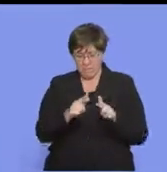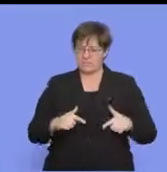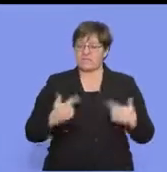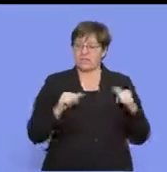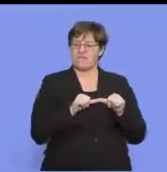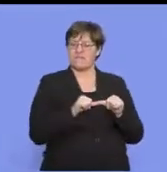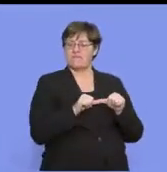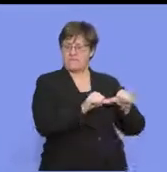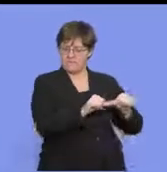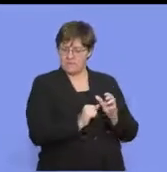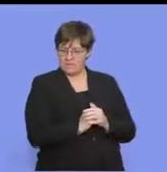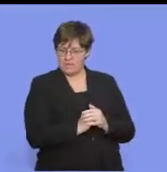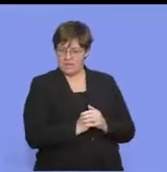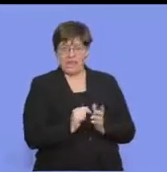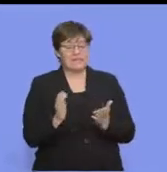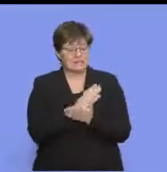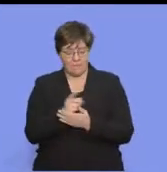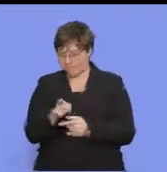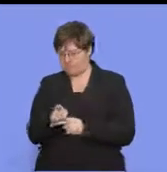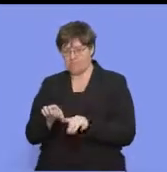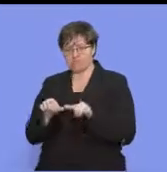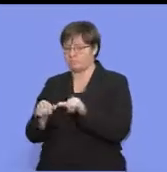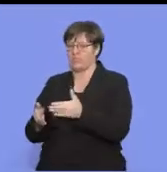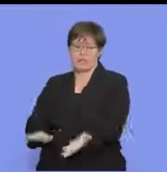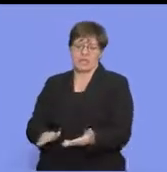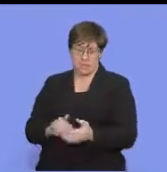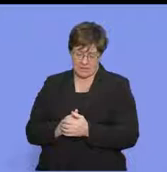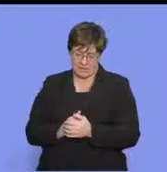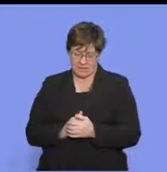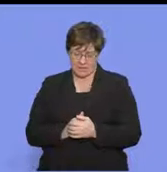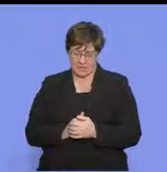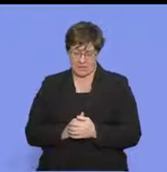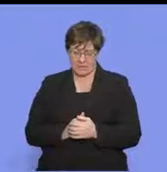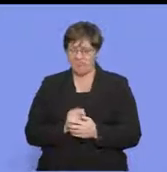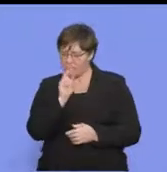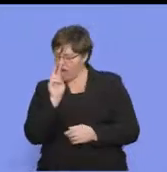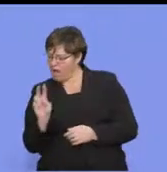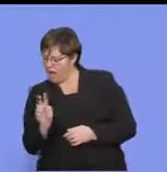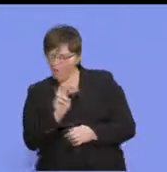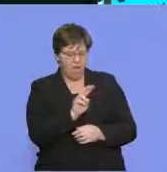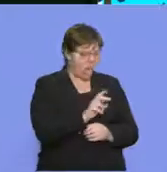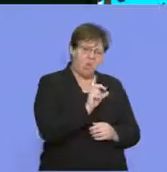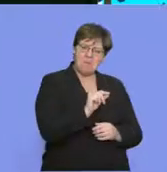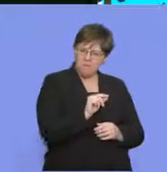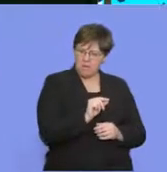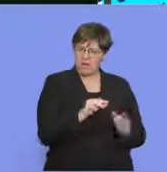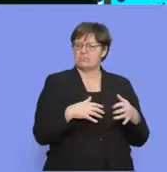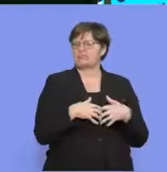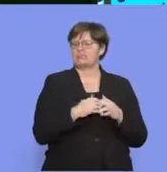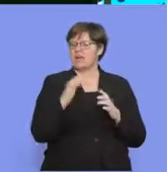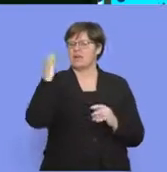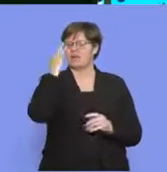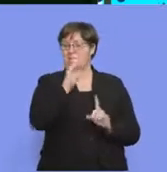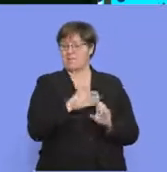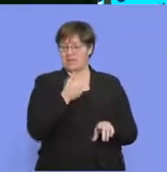survive and others don't. All right, so those were his observations, and then he drew up his